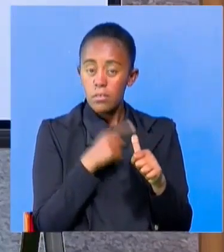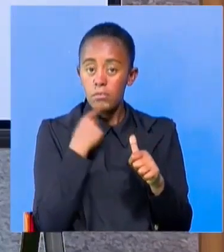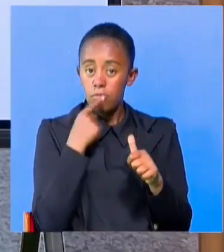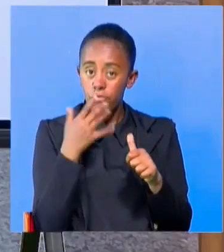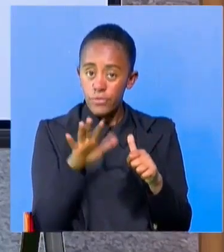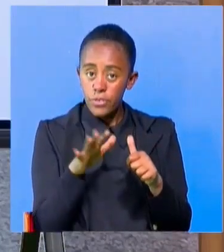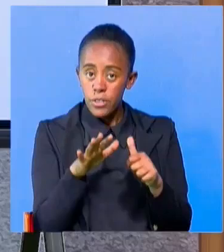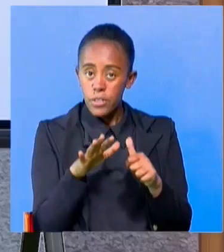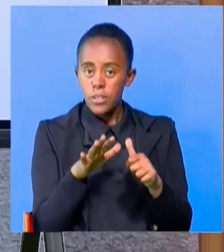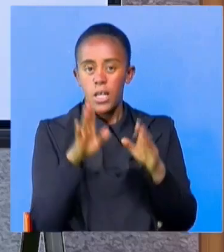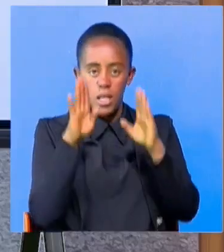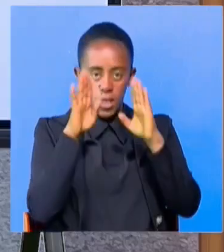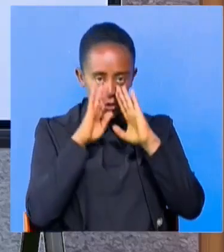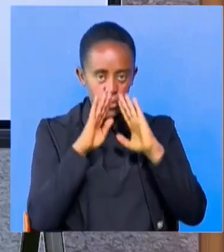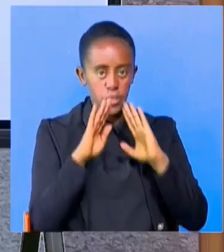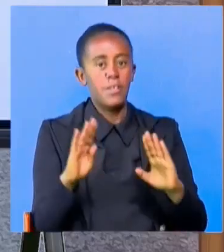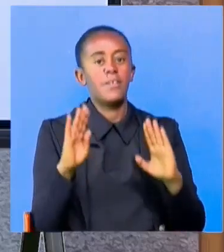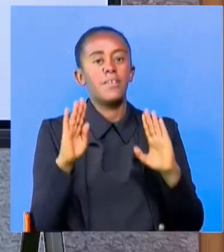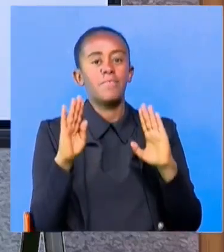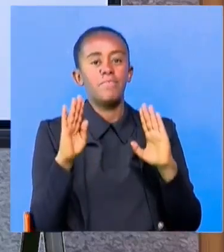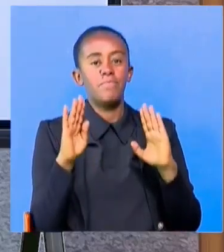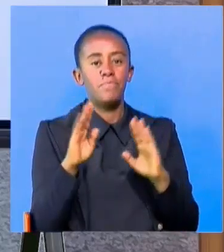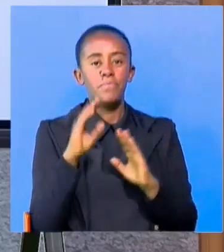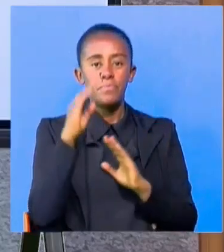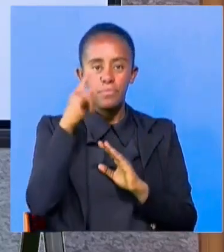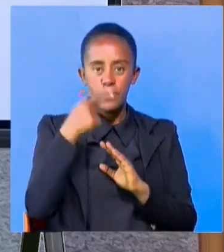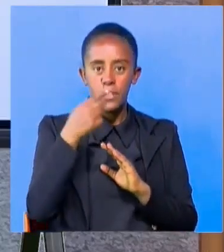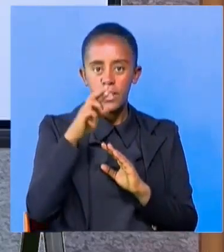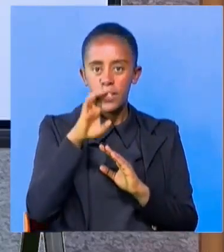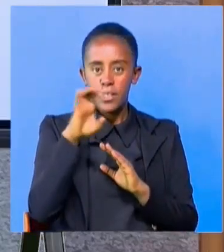you, greeting. Greeting means